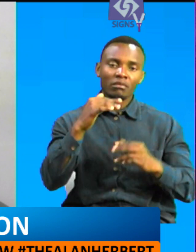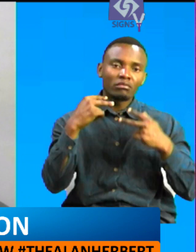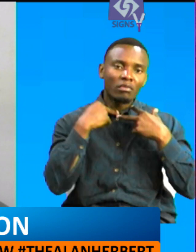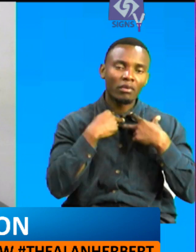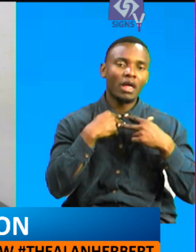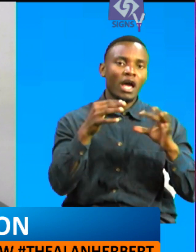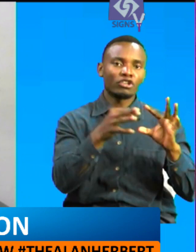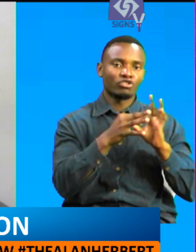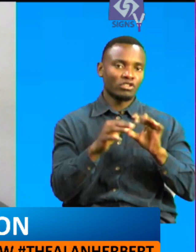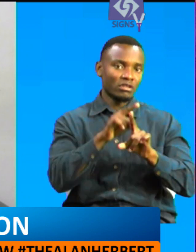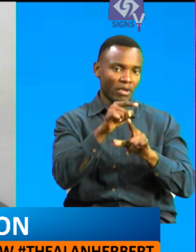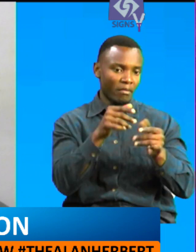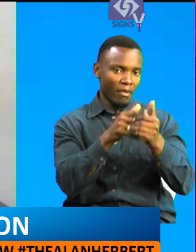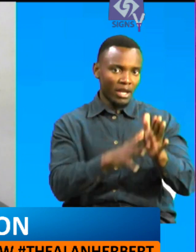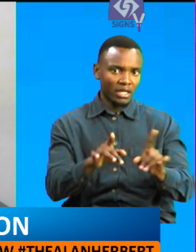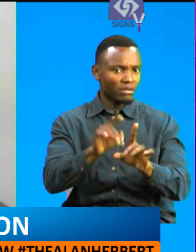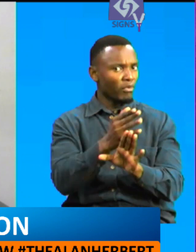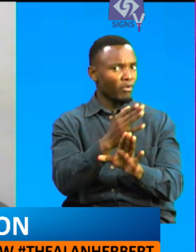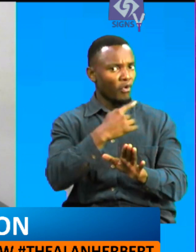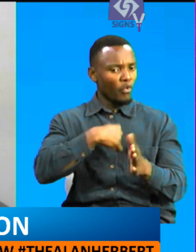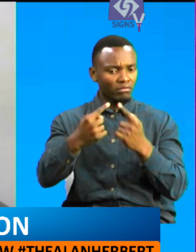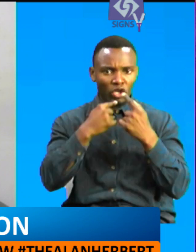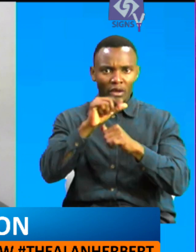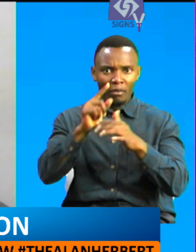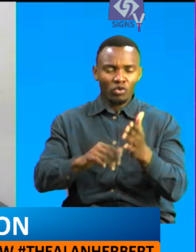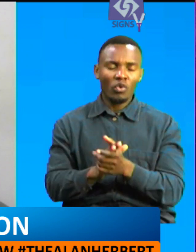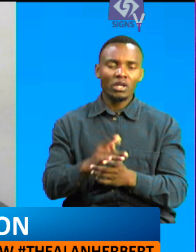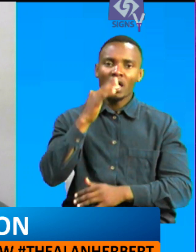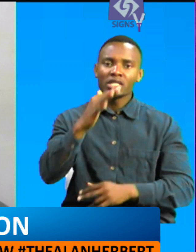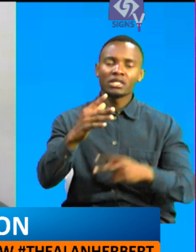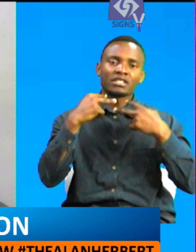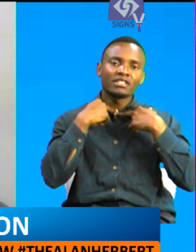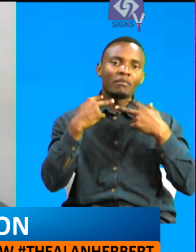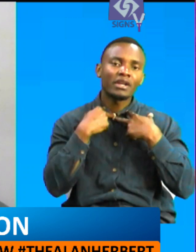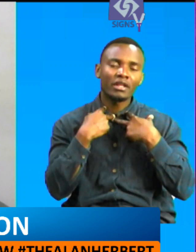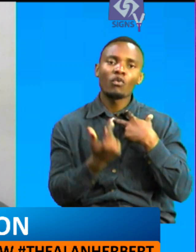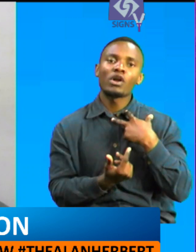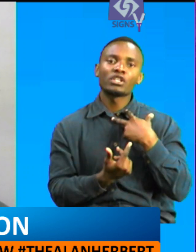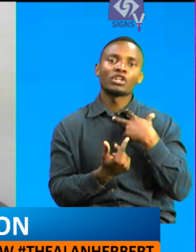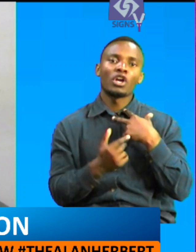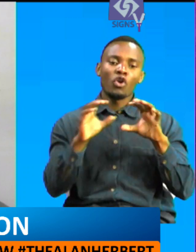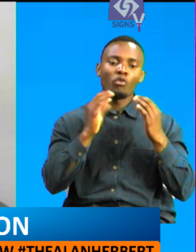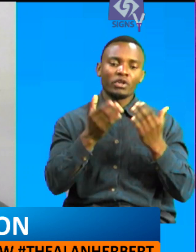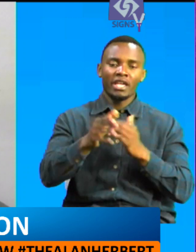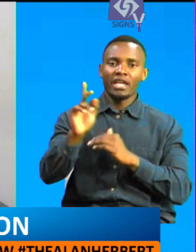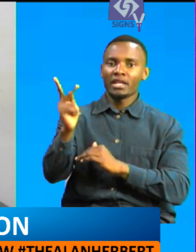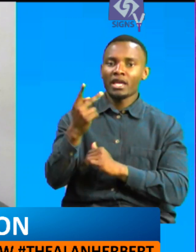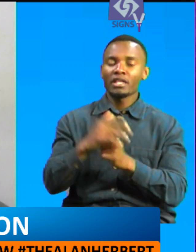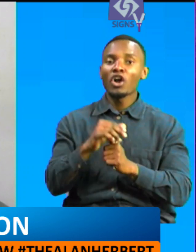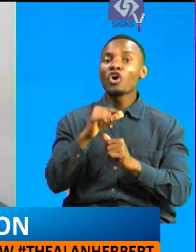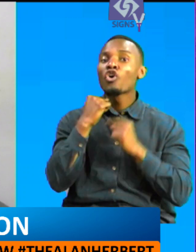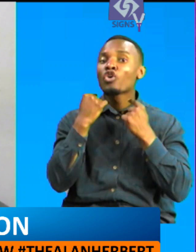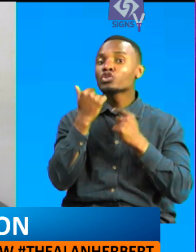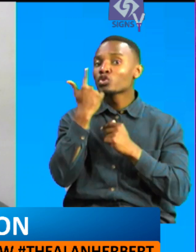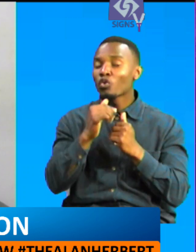Association of Kenya and one of the leaders there, and we have been talking about the stammering community in Kenya. I've been your